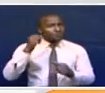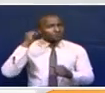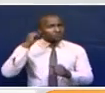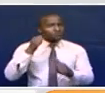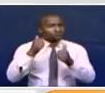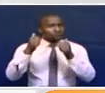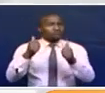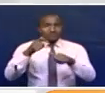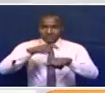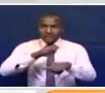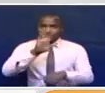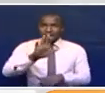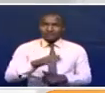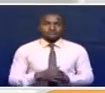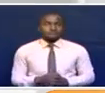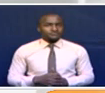says, we don't have a, okay, name. Thank you.